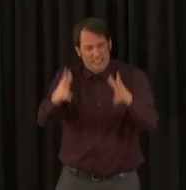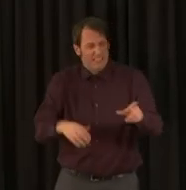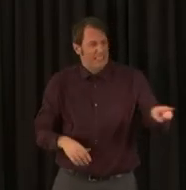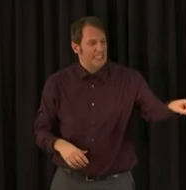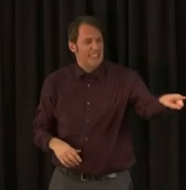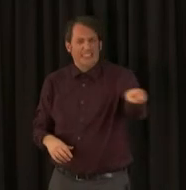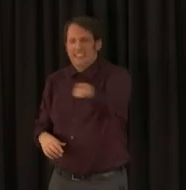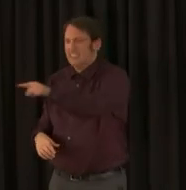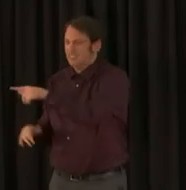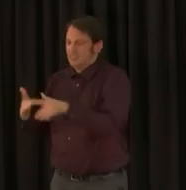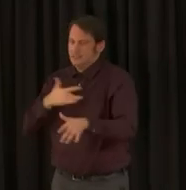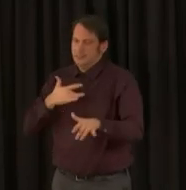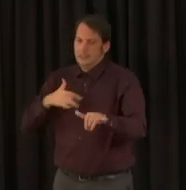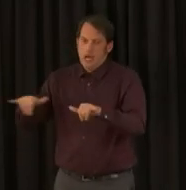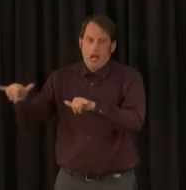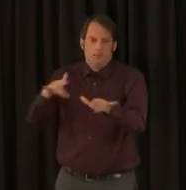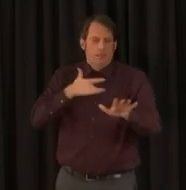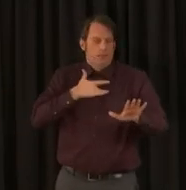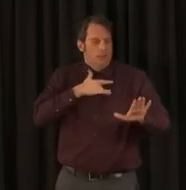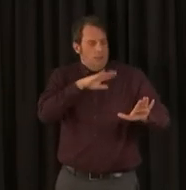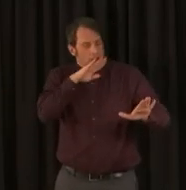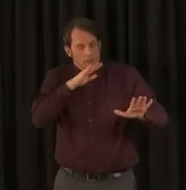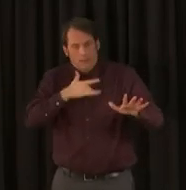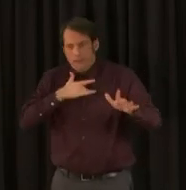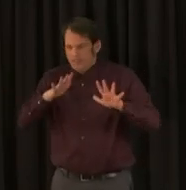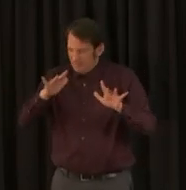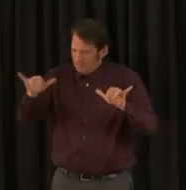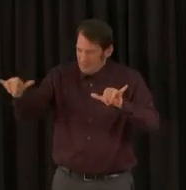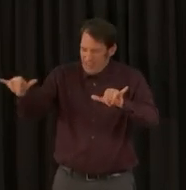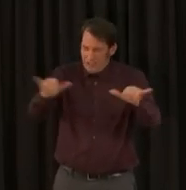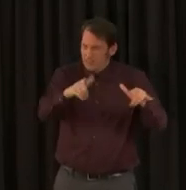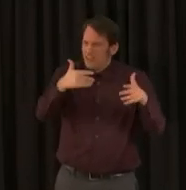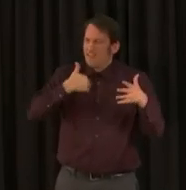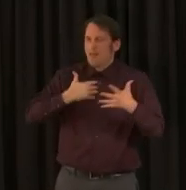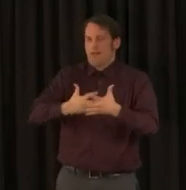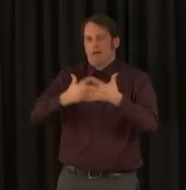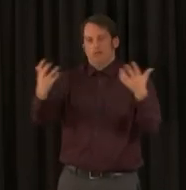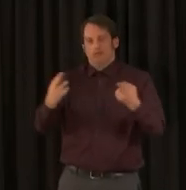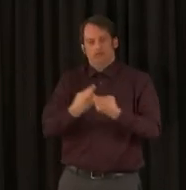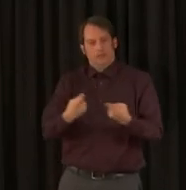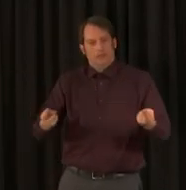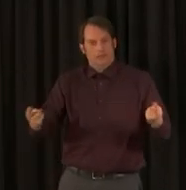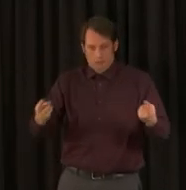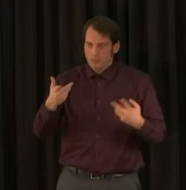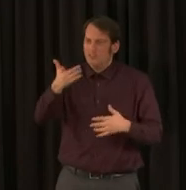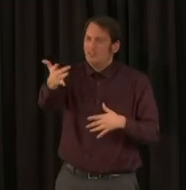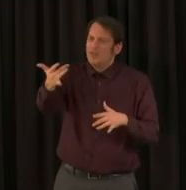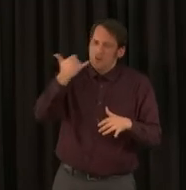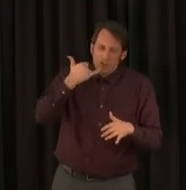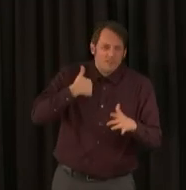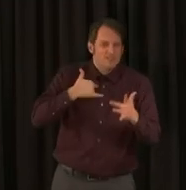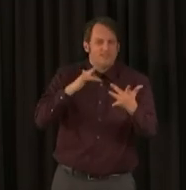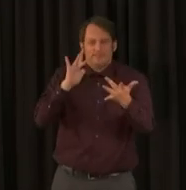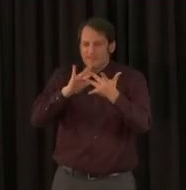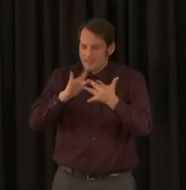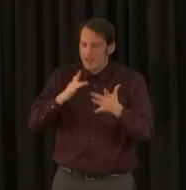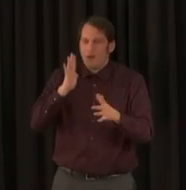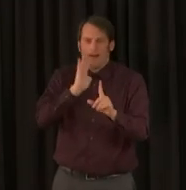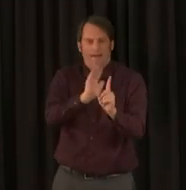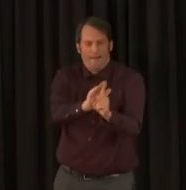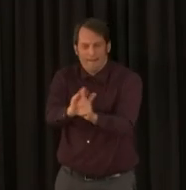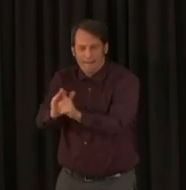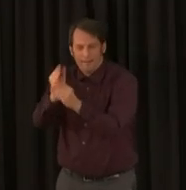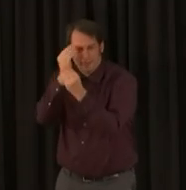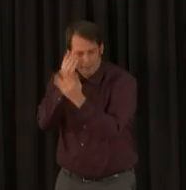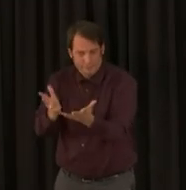that there are a lot of resources to help you. And if you don't remember them, call us and we'll remind you. Great. And